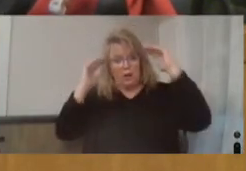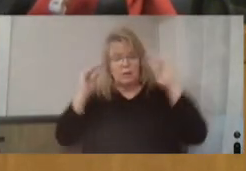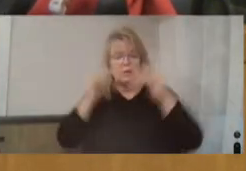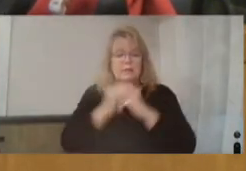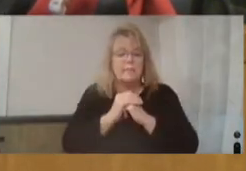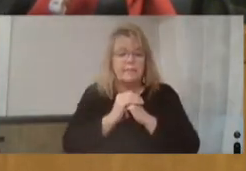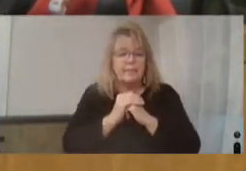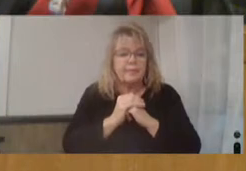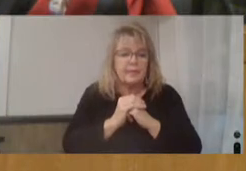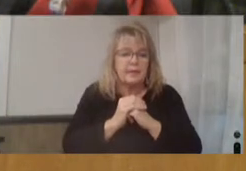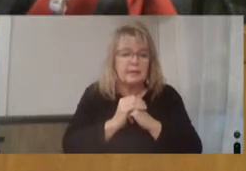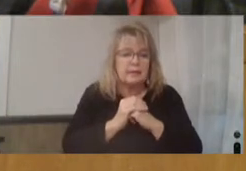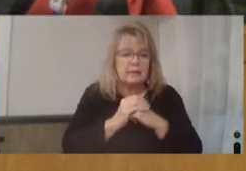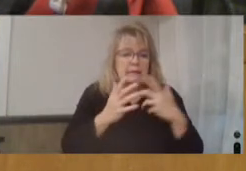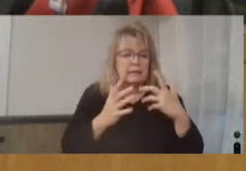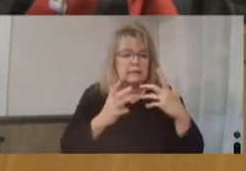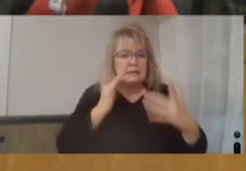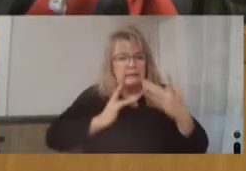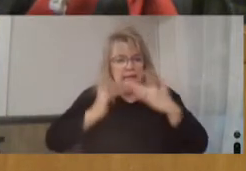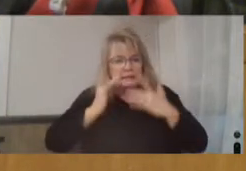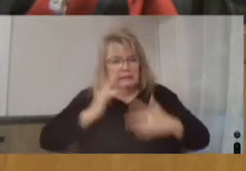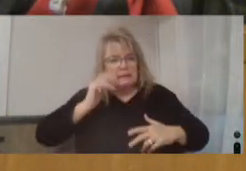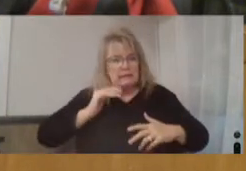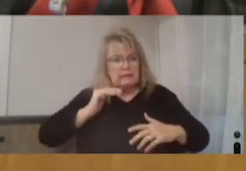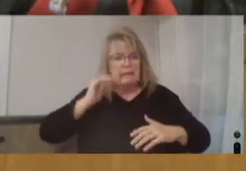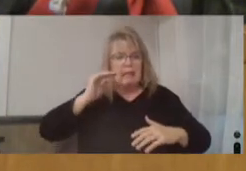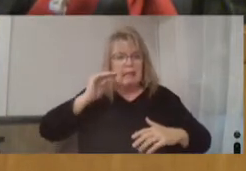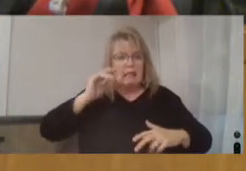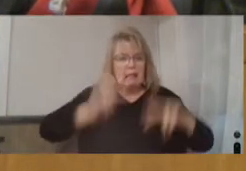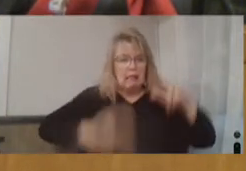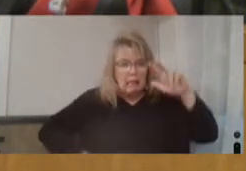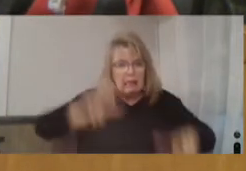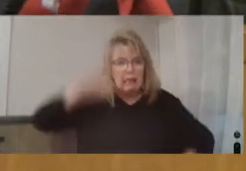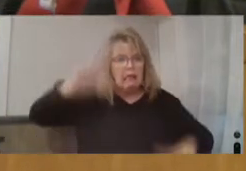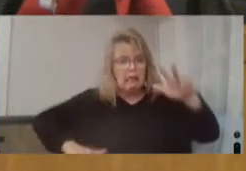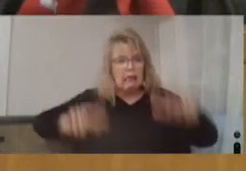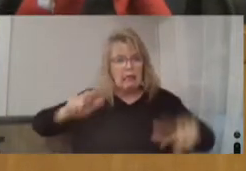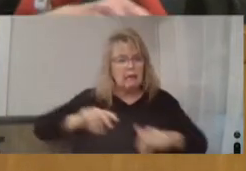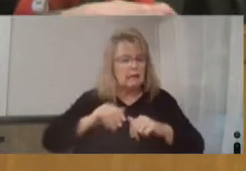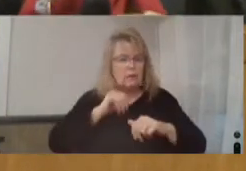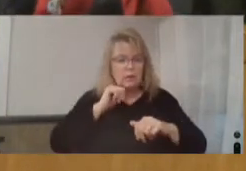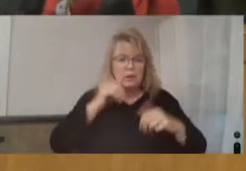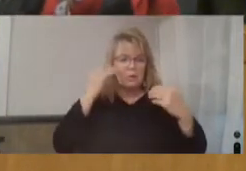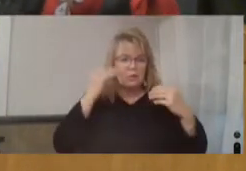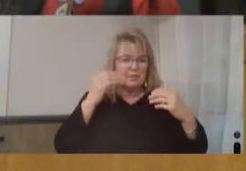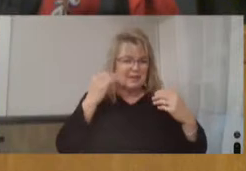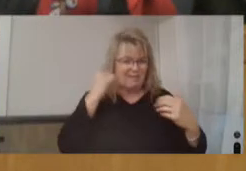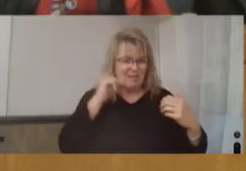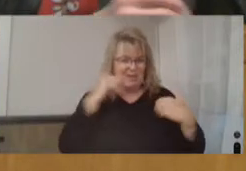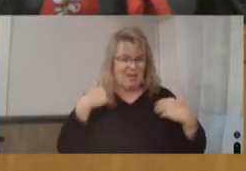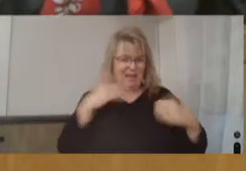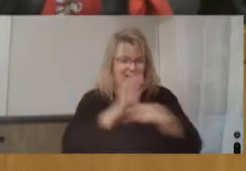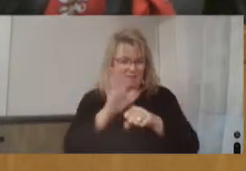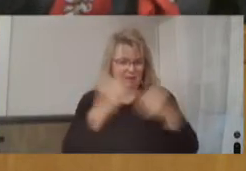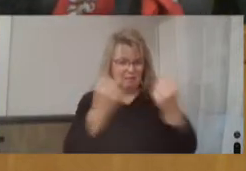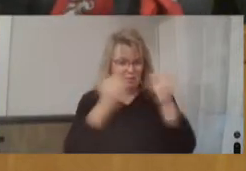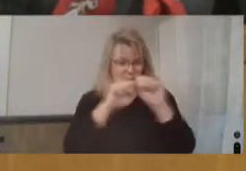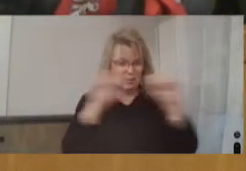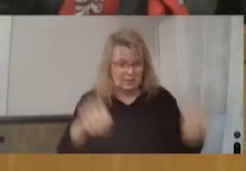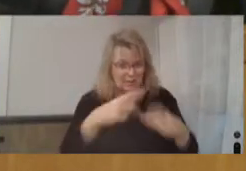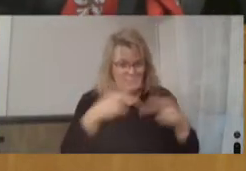with uncertainty and instability. Without adequate support systems in place, they may find themselves at risk